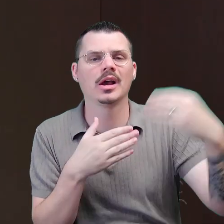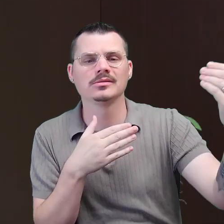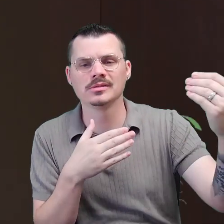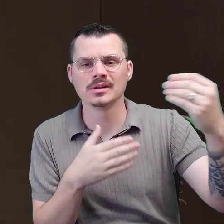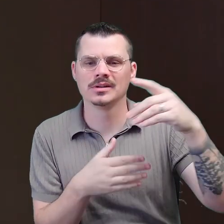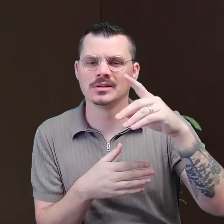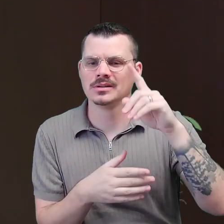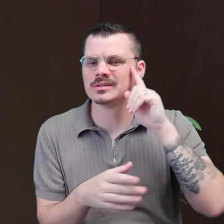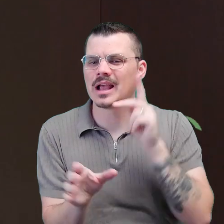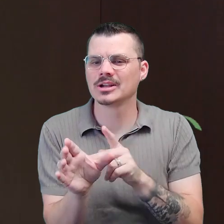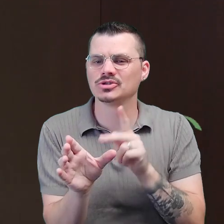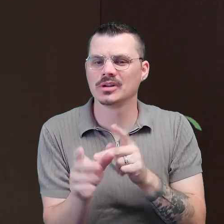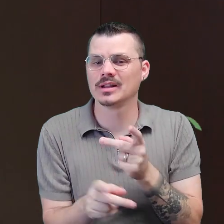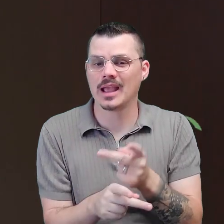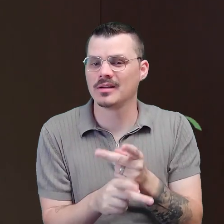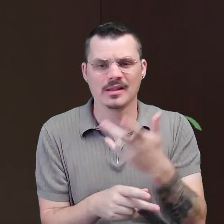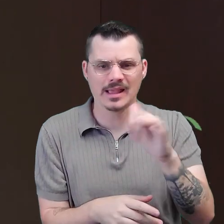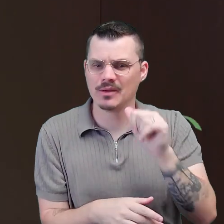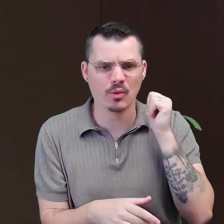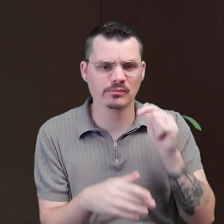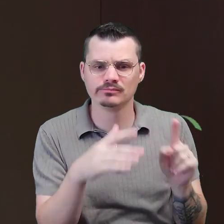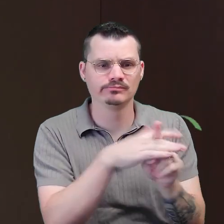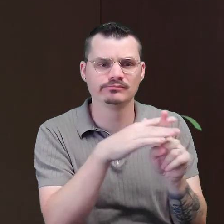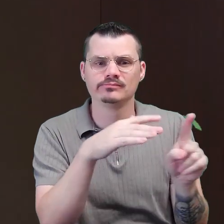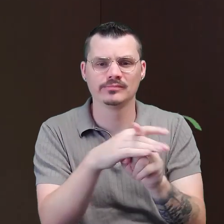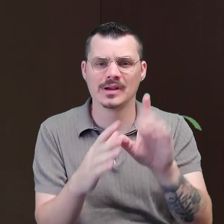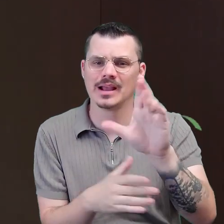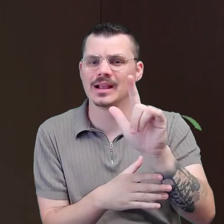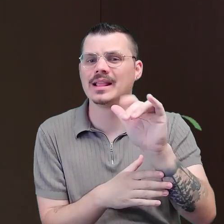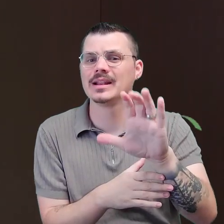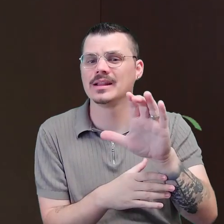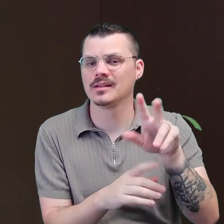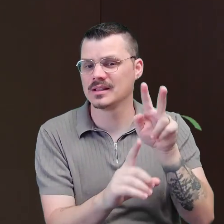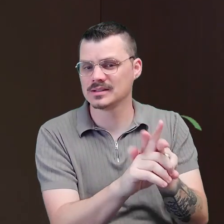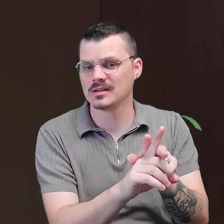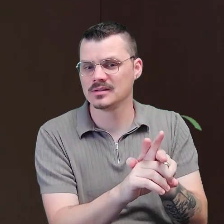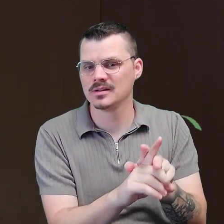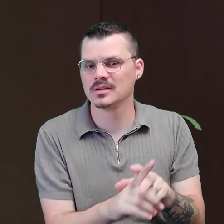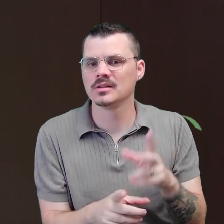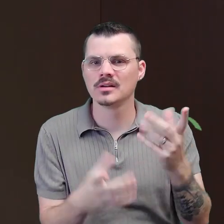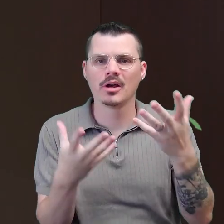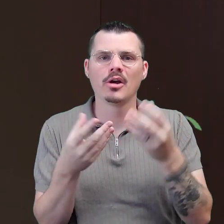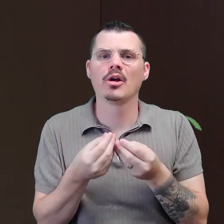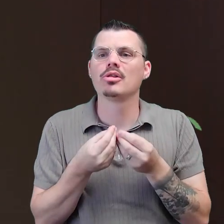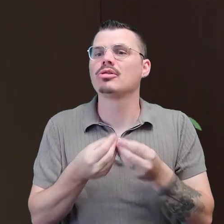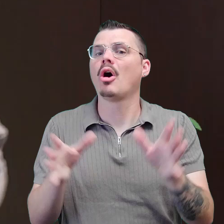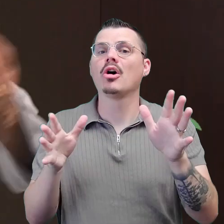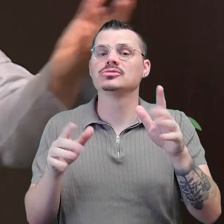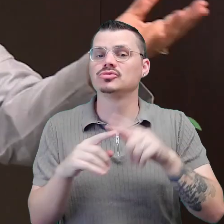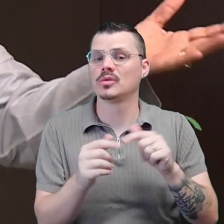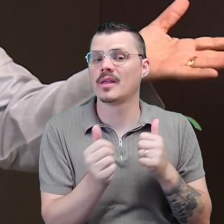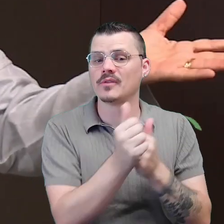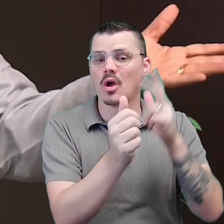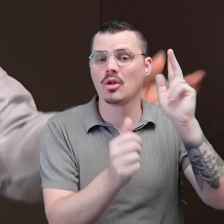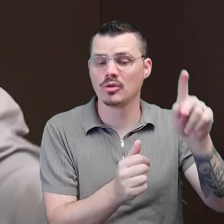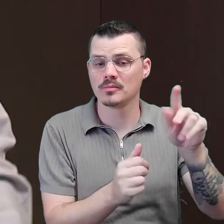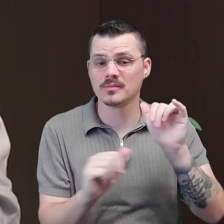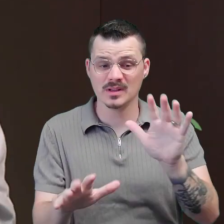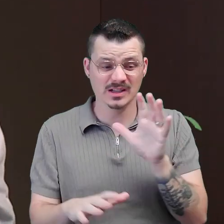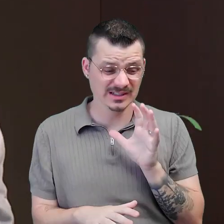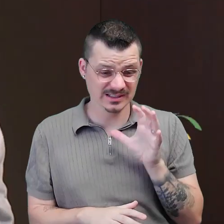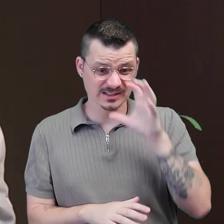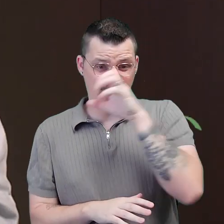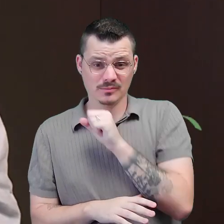outpatient psychiatric care. They didn't go to the clinics they were assigned to. They were lost to follow-up, and the assumption at